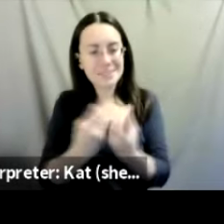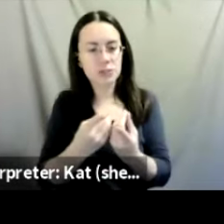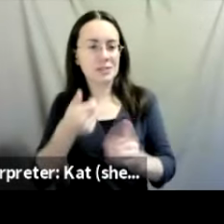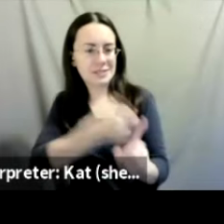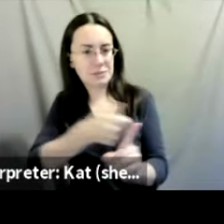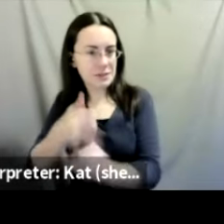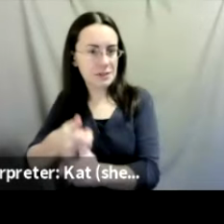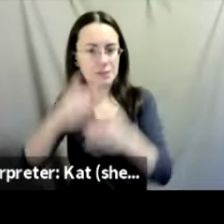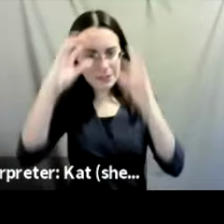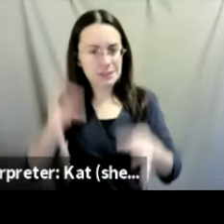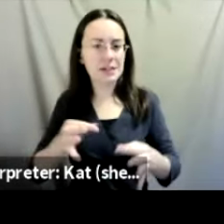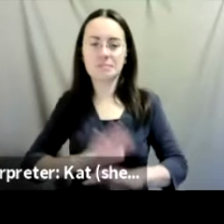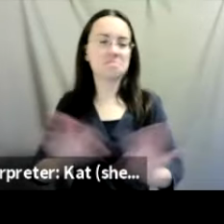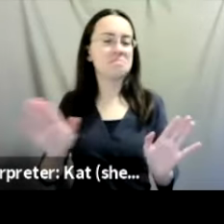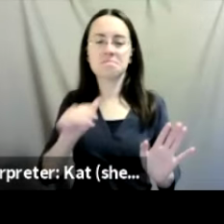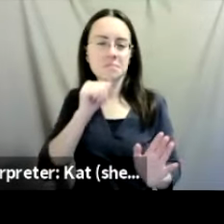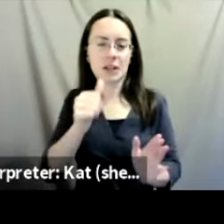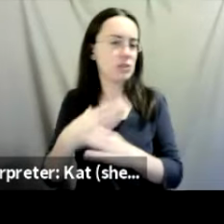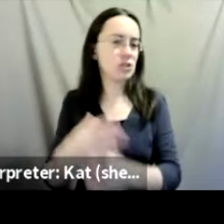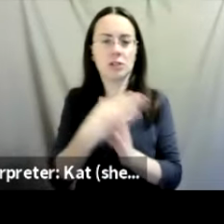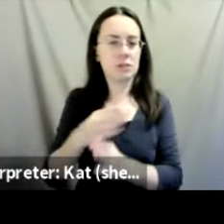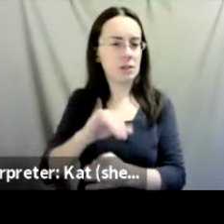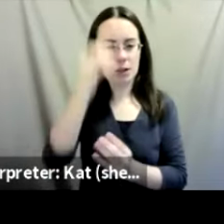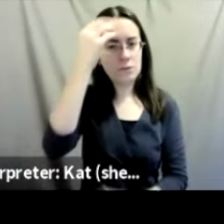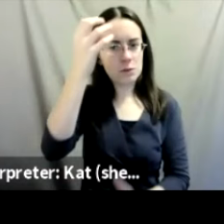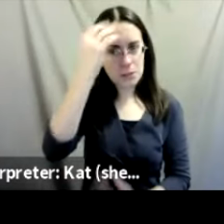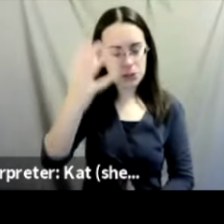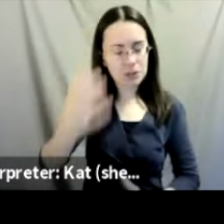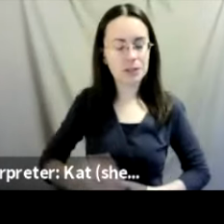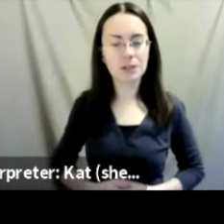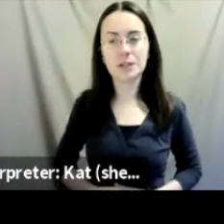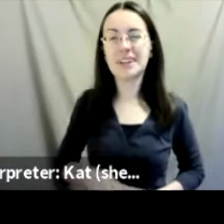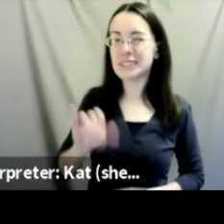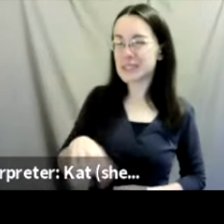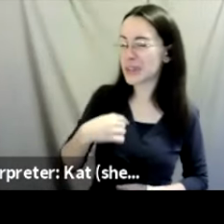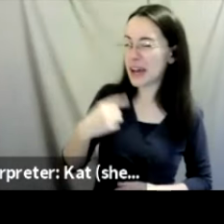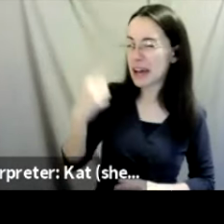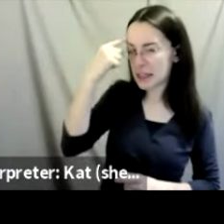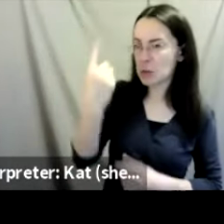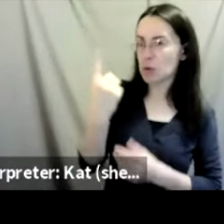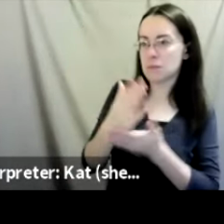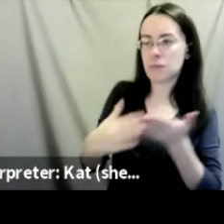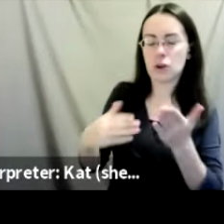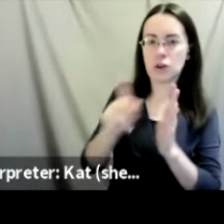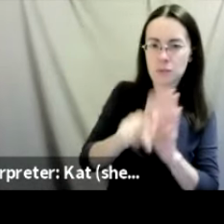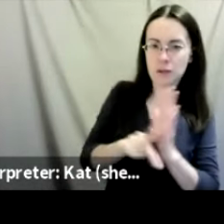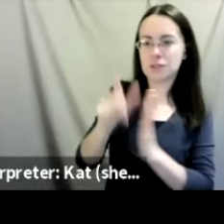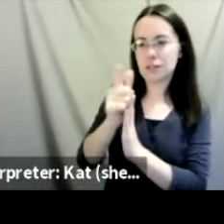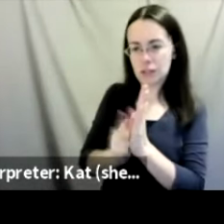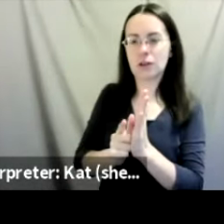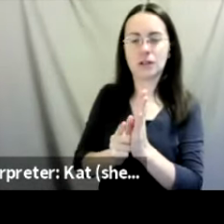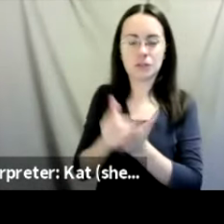So I think that that's something, one part of that laws and policies section that was really